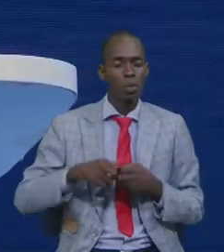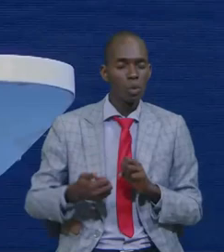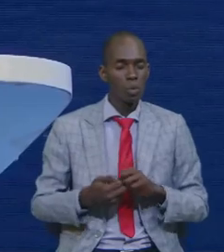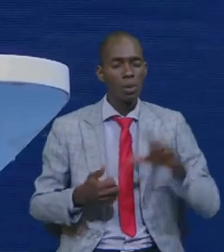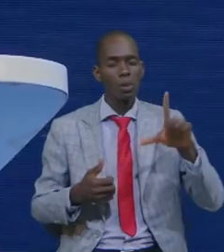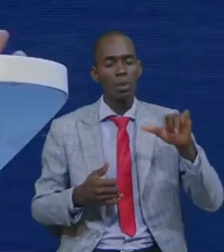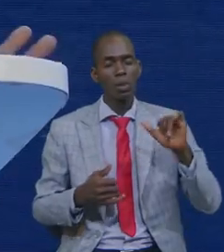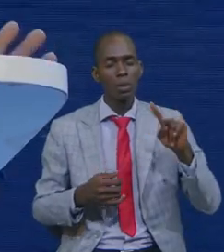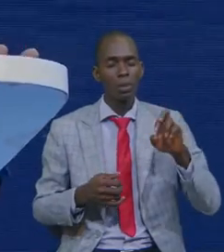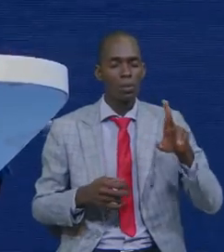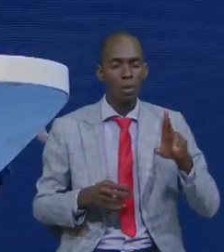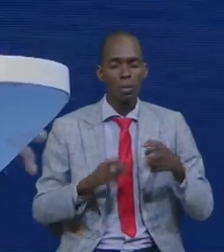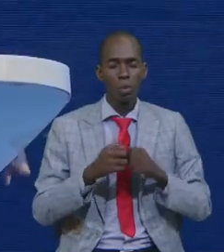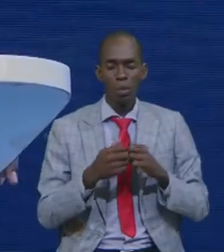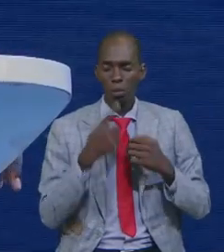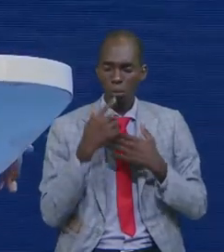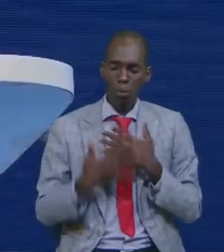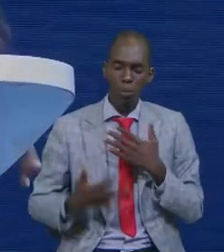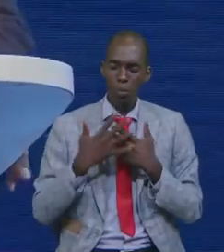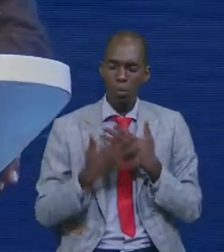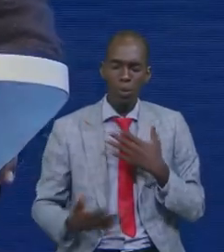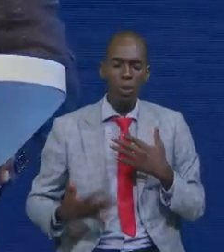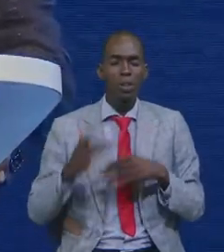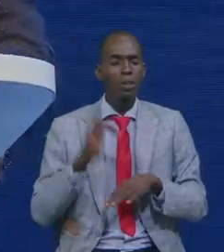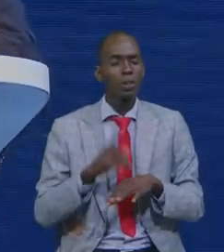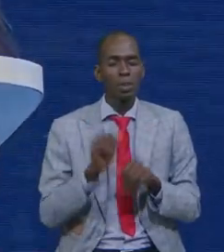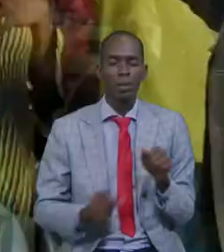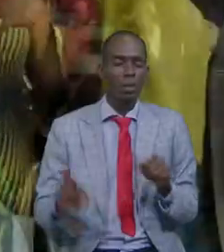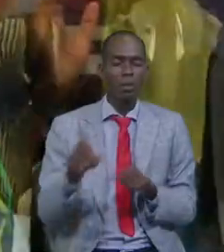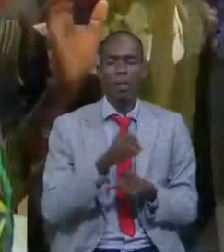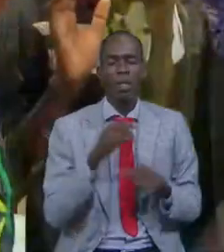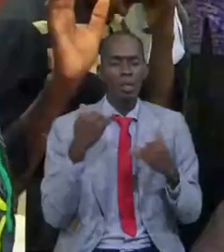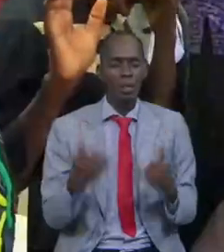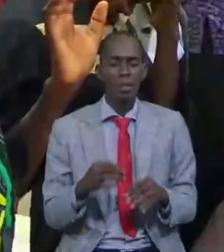problem, bleeding, touch everyone right now.